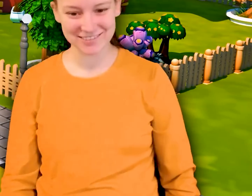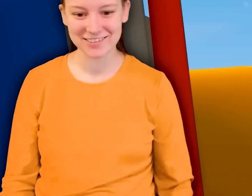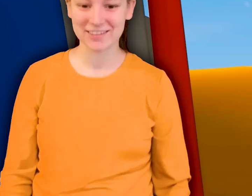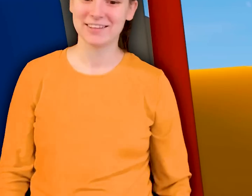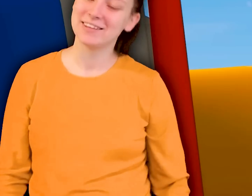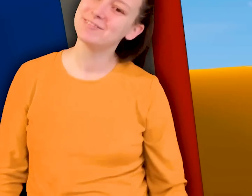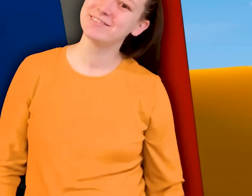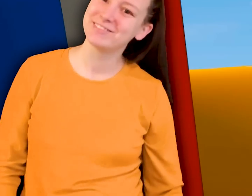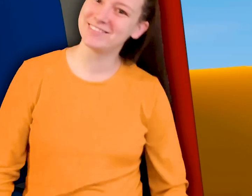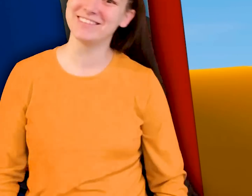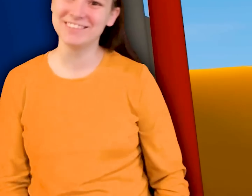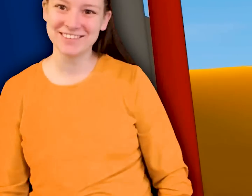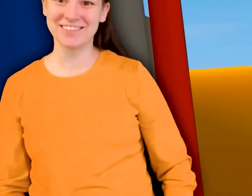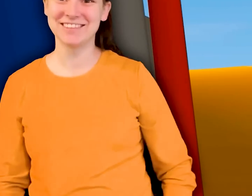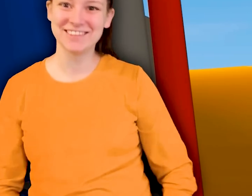town